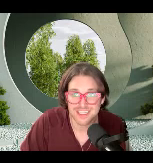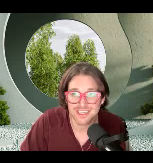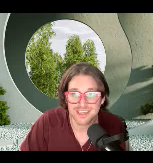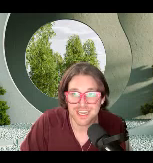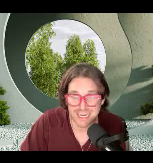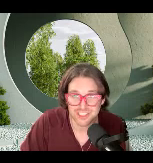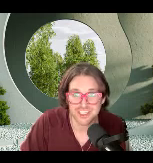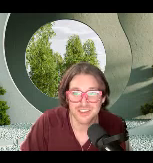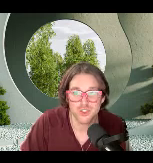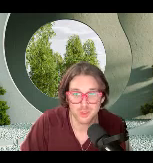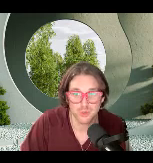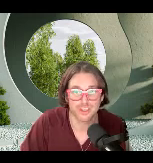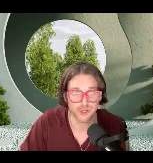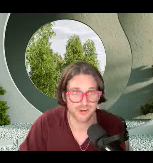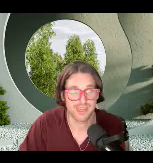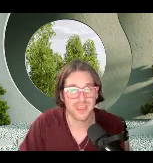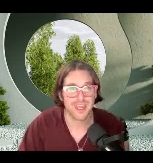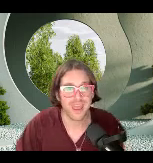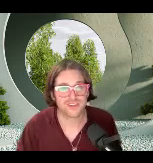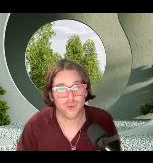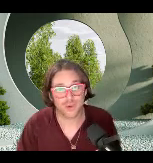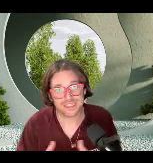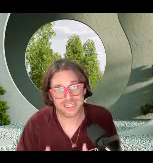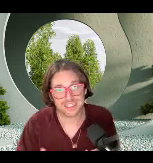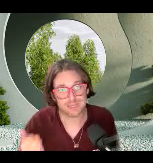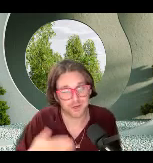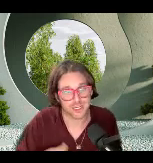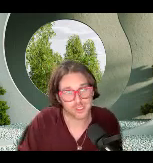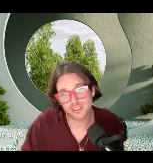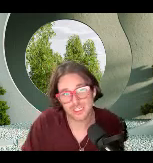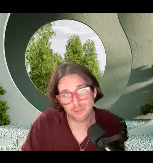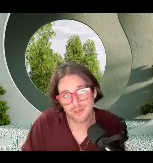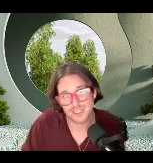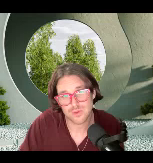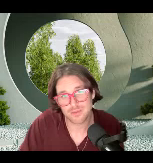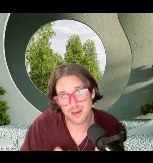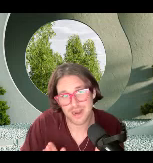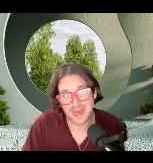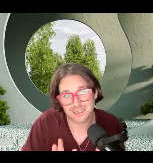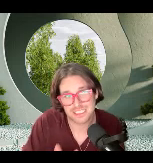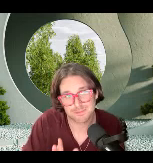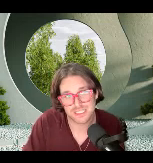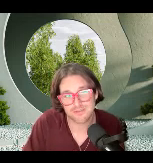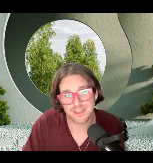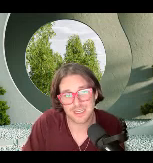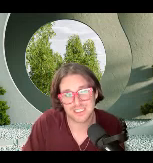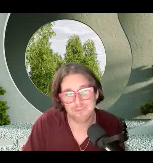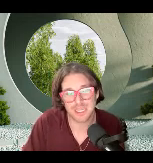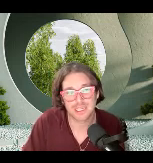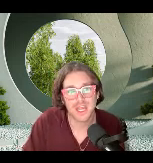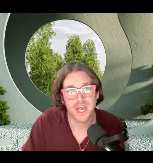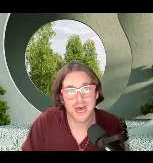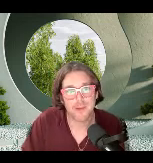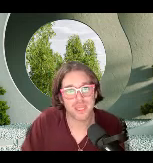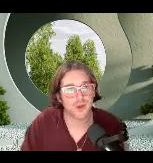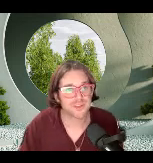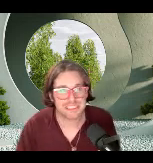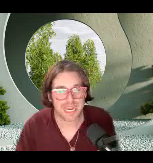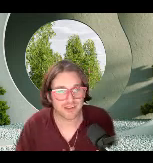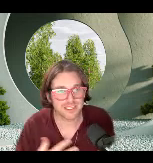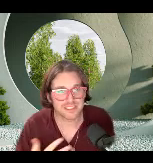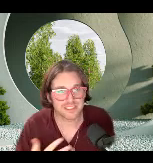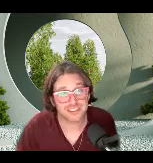in authentic connection to learning? And so when we dig deeper, and you can look at our previous webinar on this specific topic,